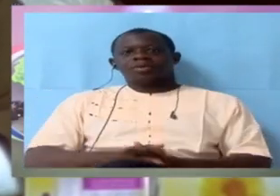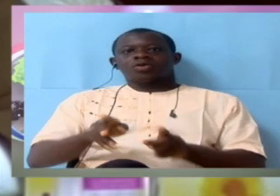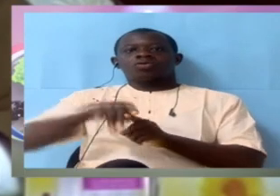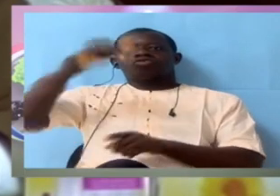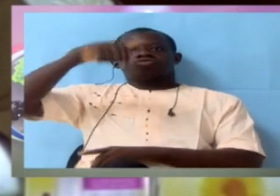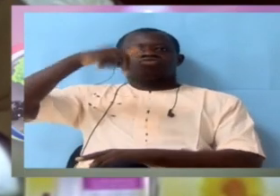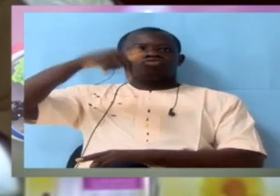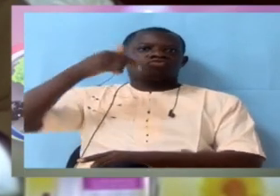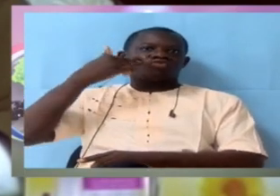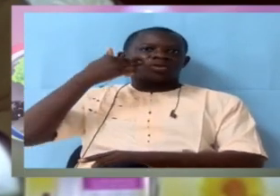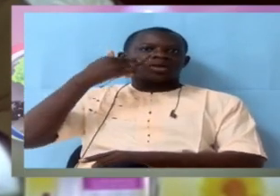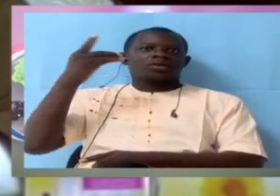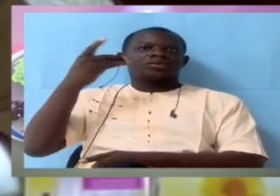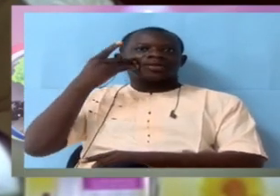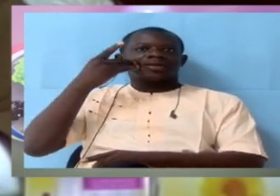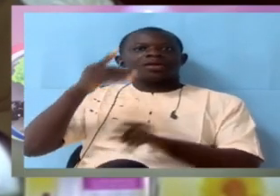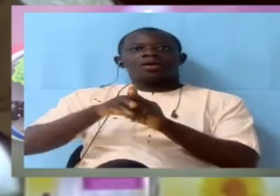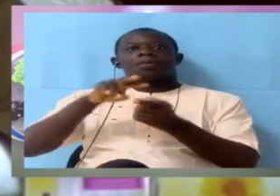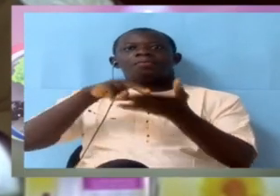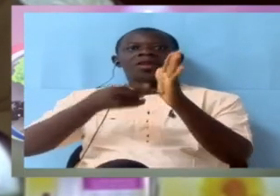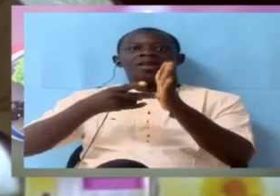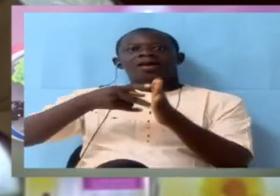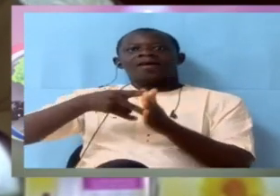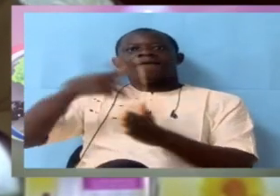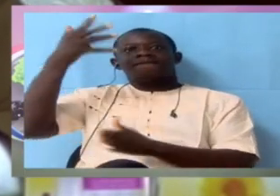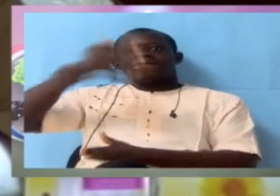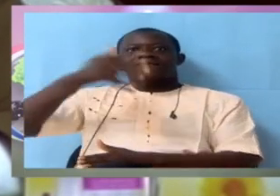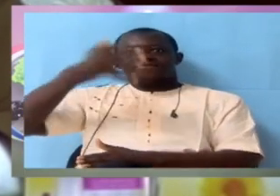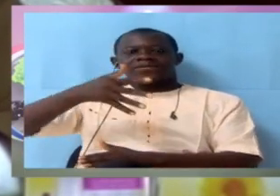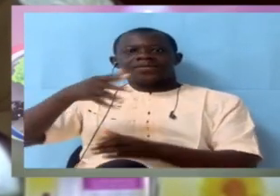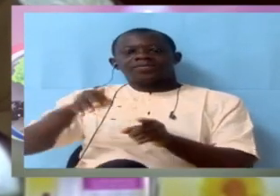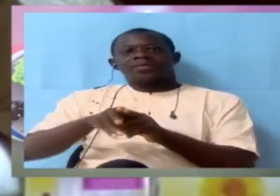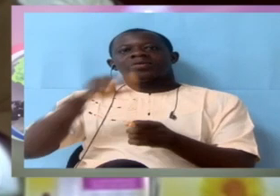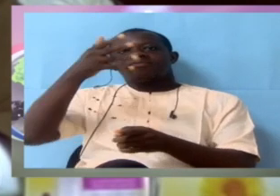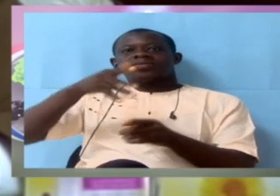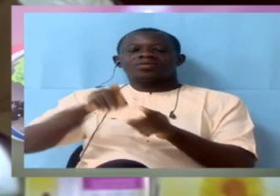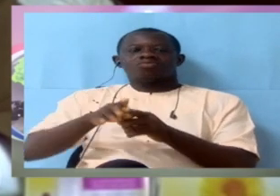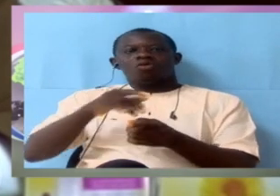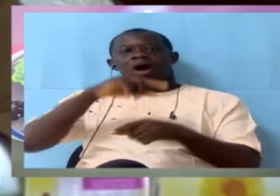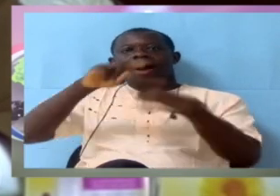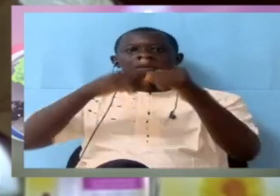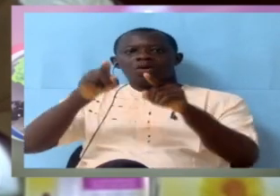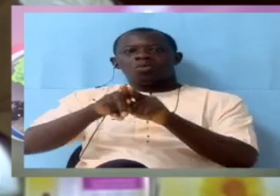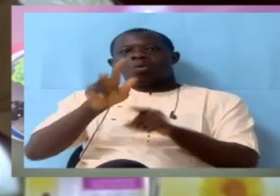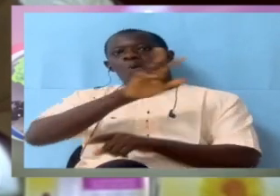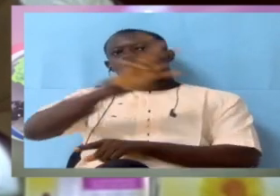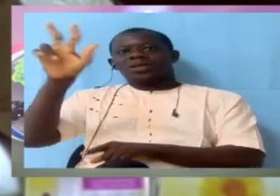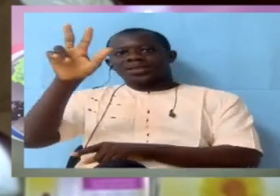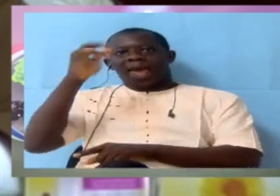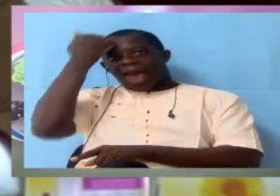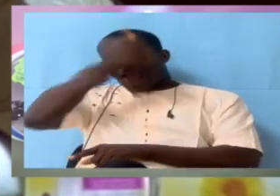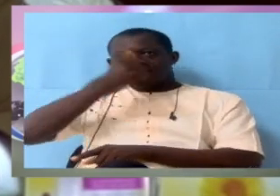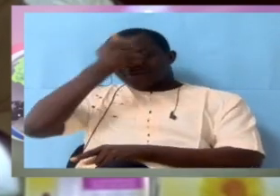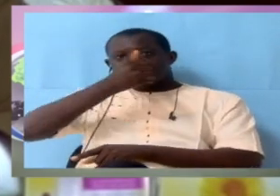Today is the 15th anniversary of the murder of the West African migrants,